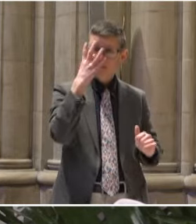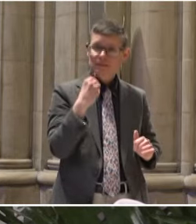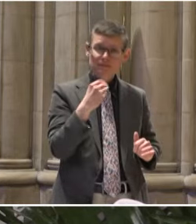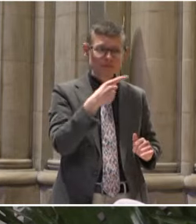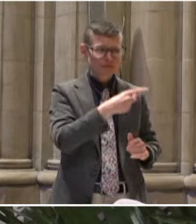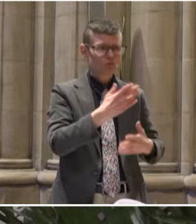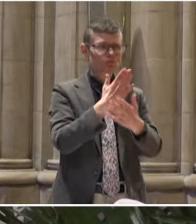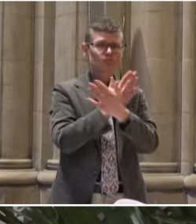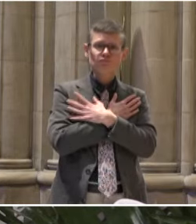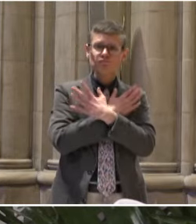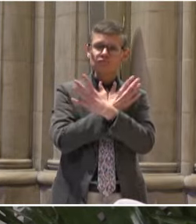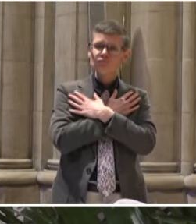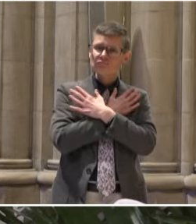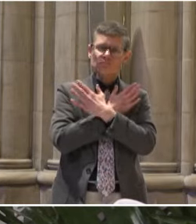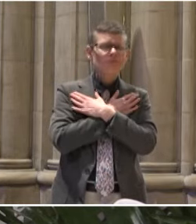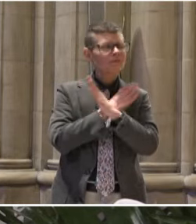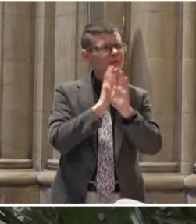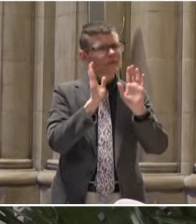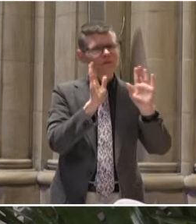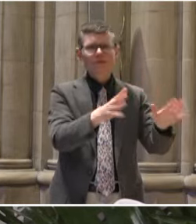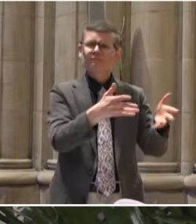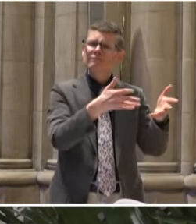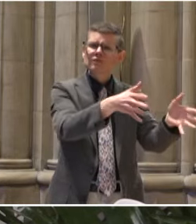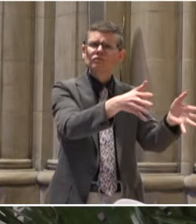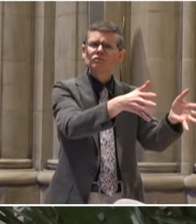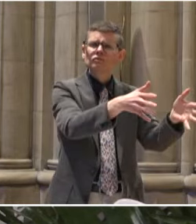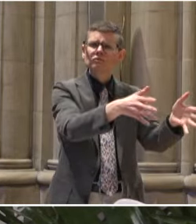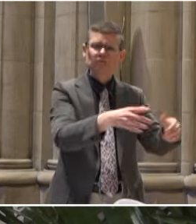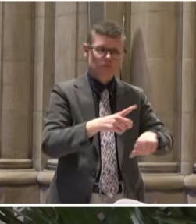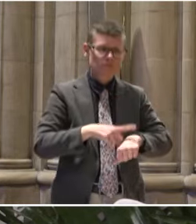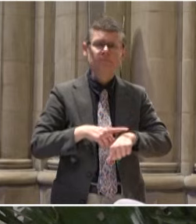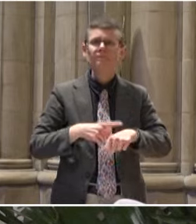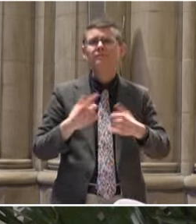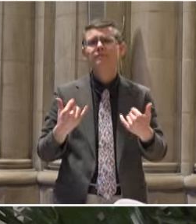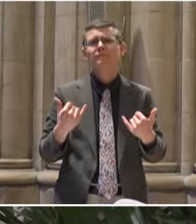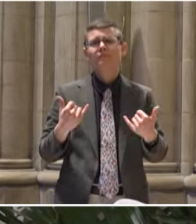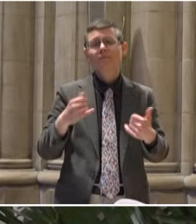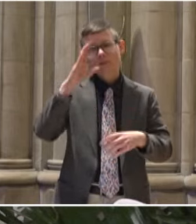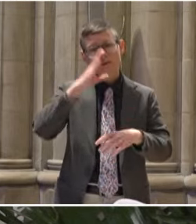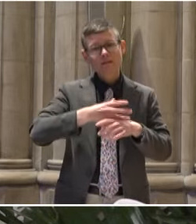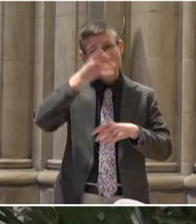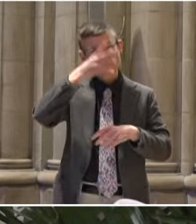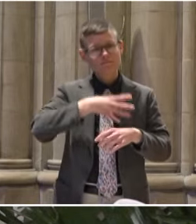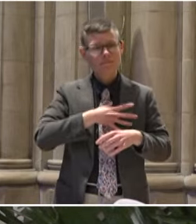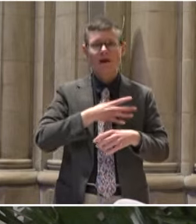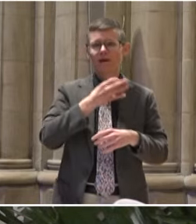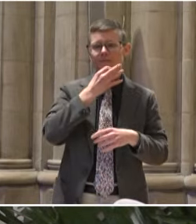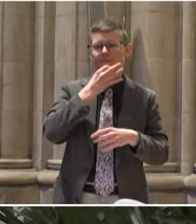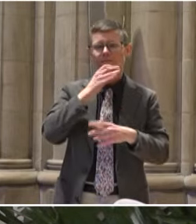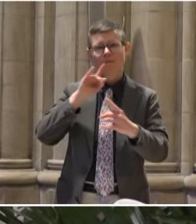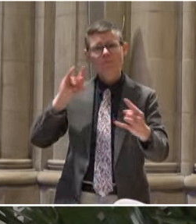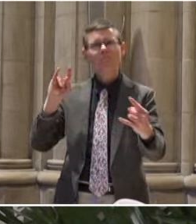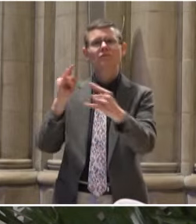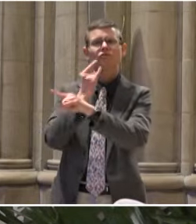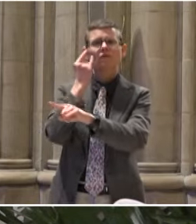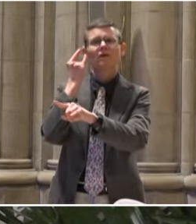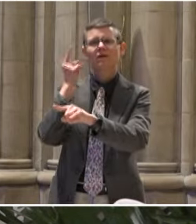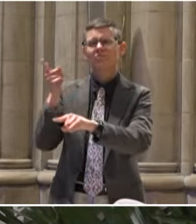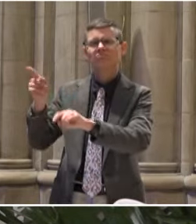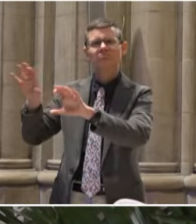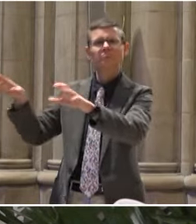your rest? Enough. The hour has come. The Son of Man is betrayed into the hands of